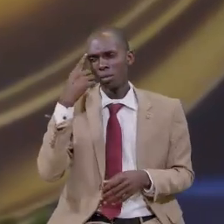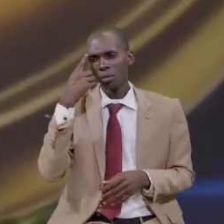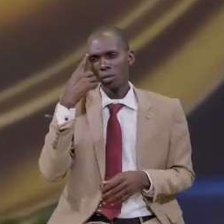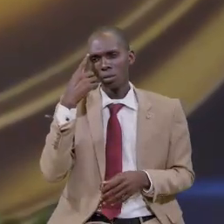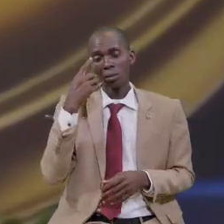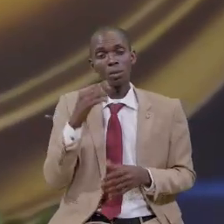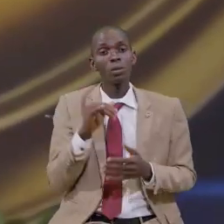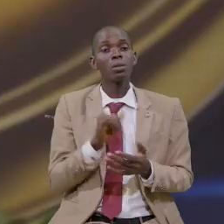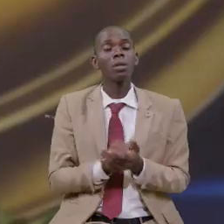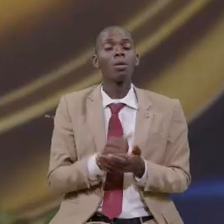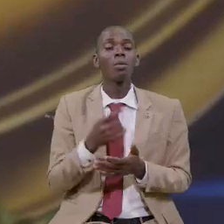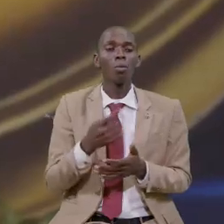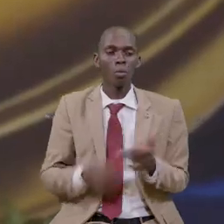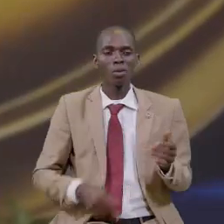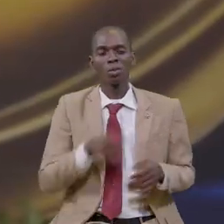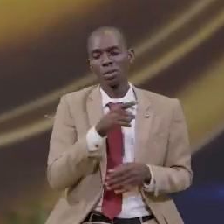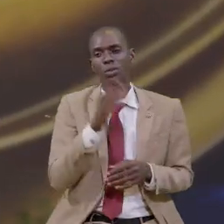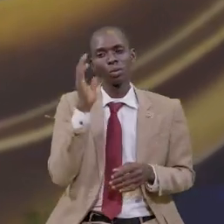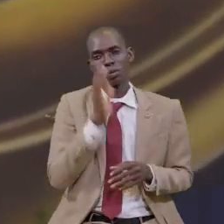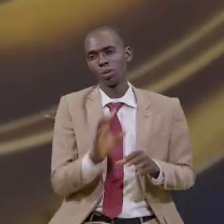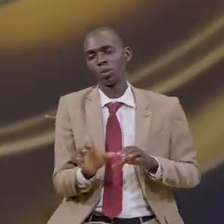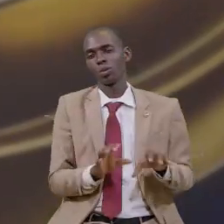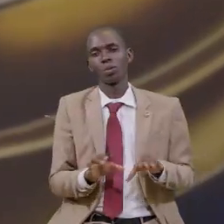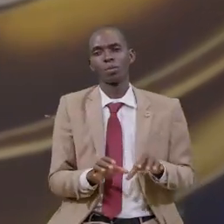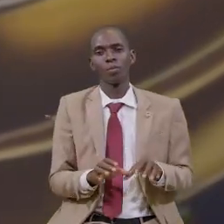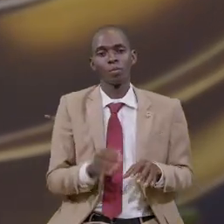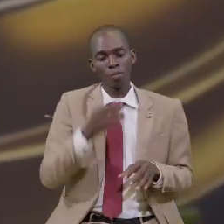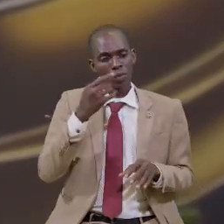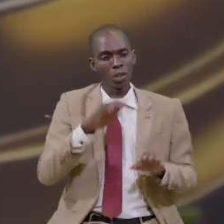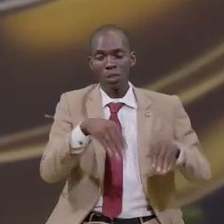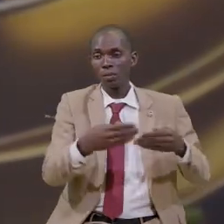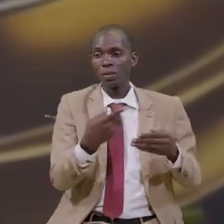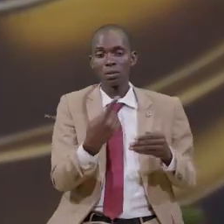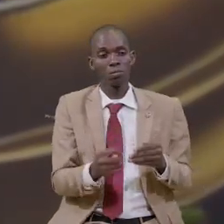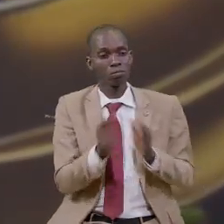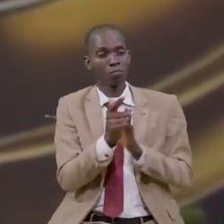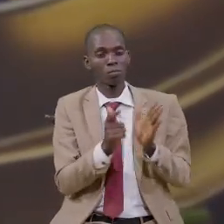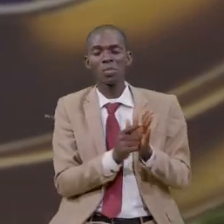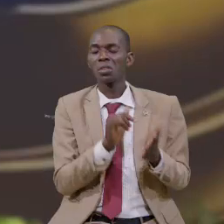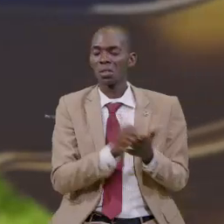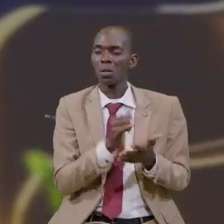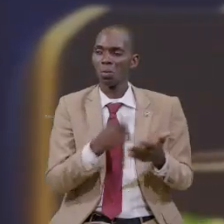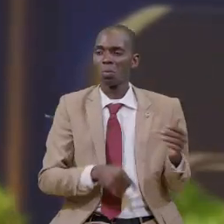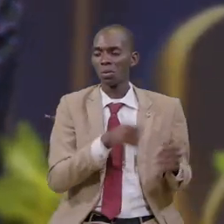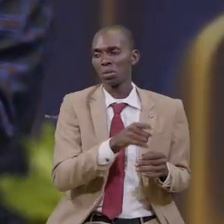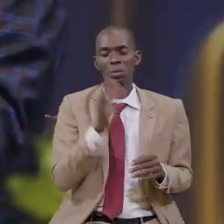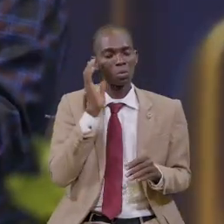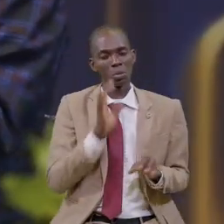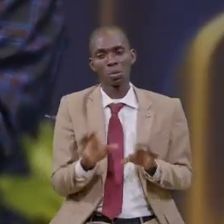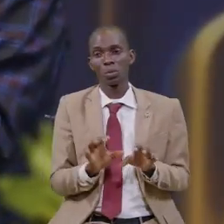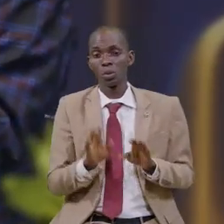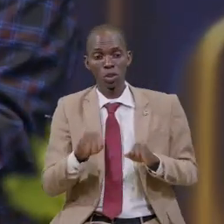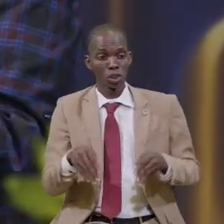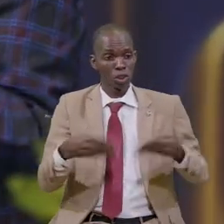do. Given his constitution, that's what he will do. Given his strength,